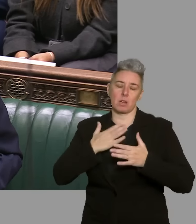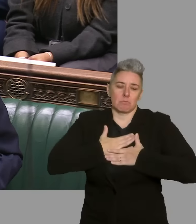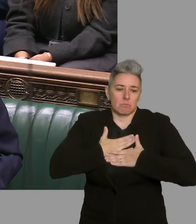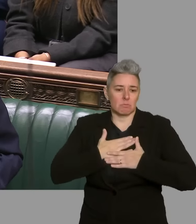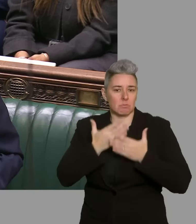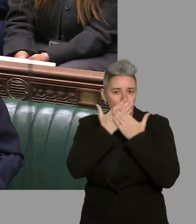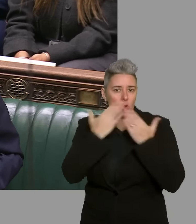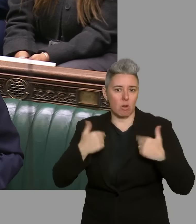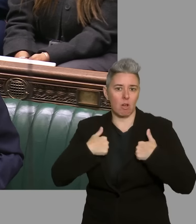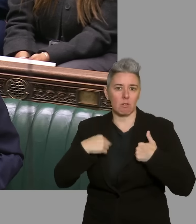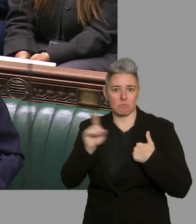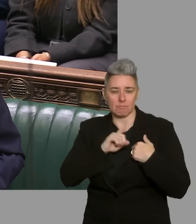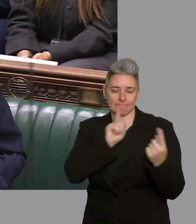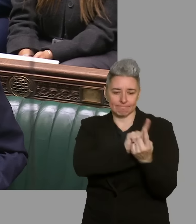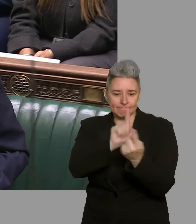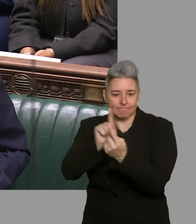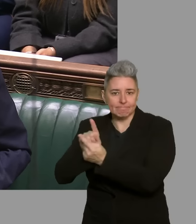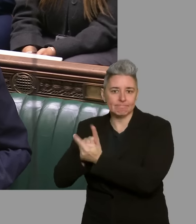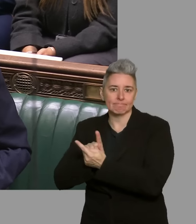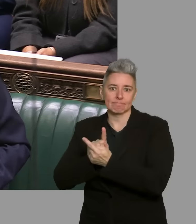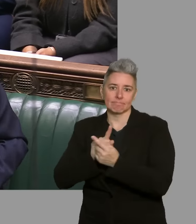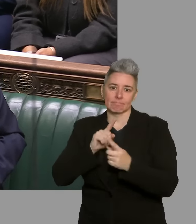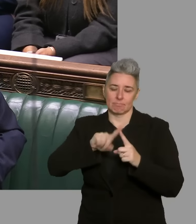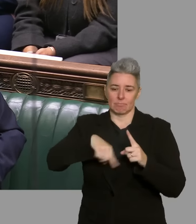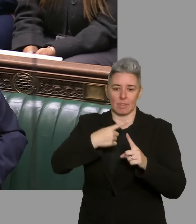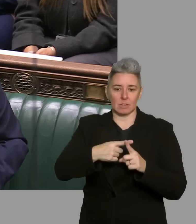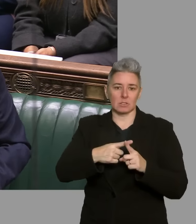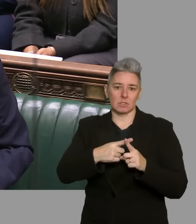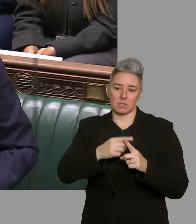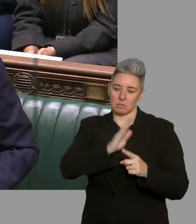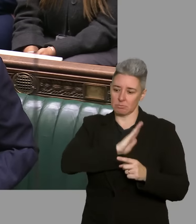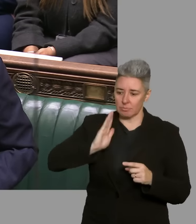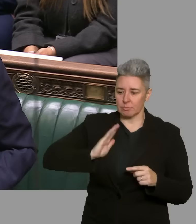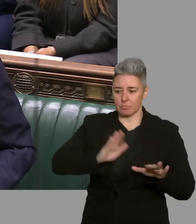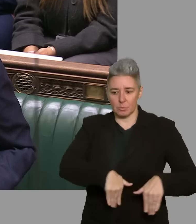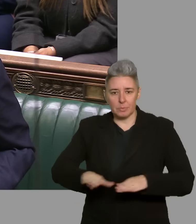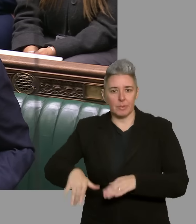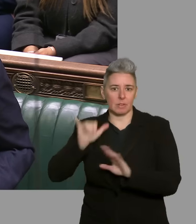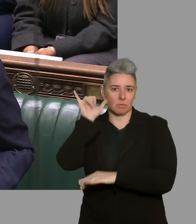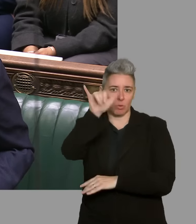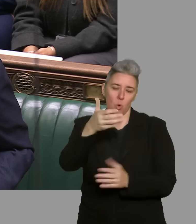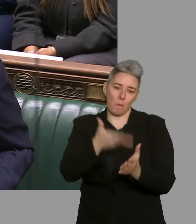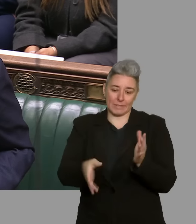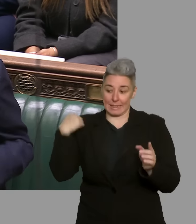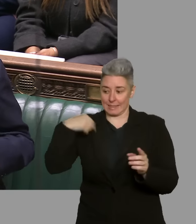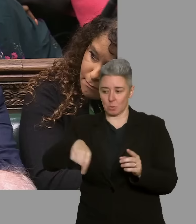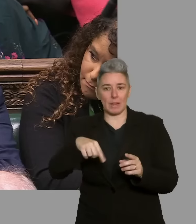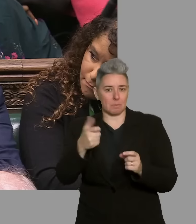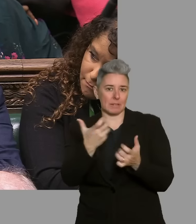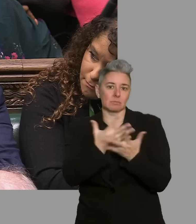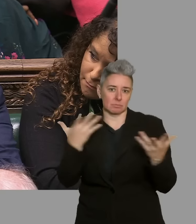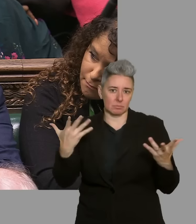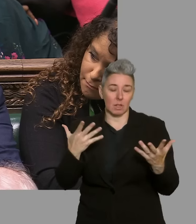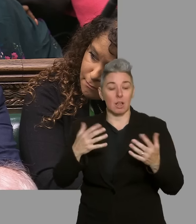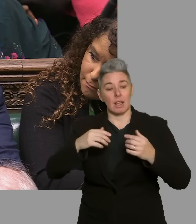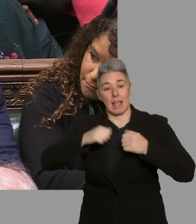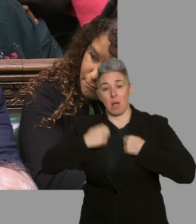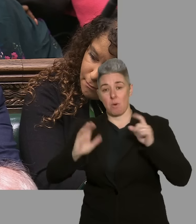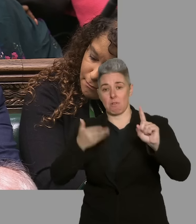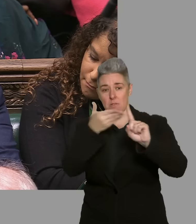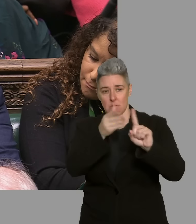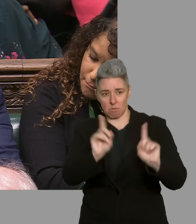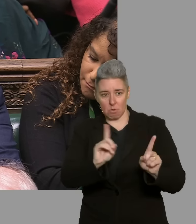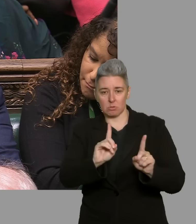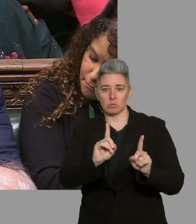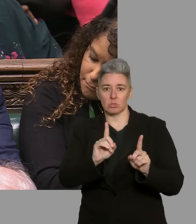during the course of this weekend and this week. Our ambition is to bring the Armed Forces Covenant fully into law in